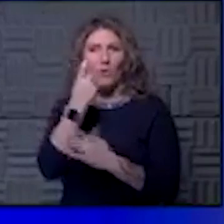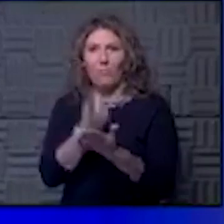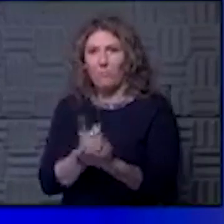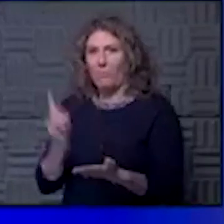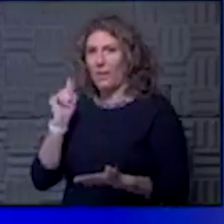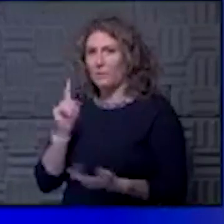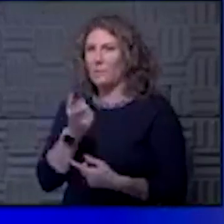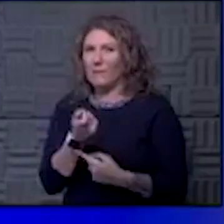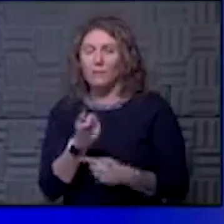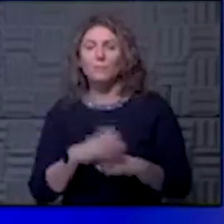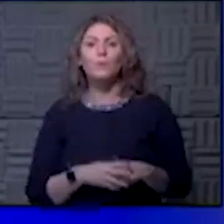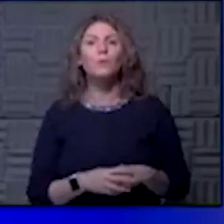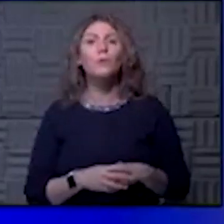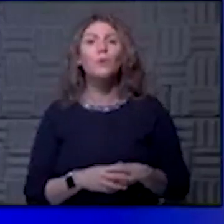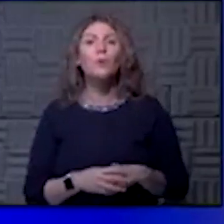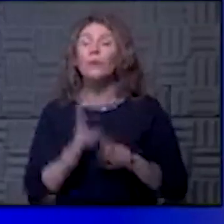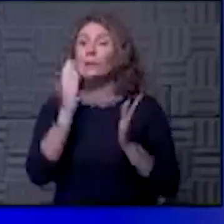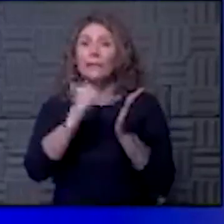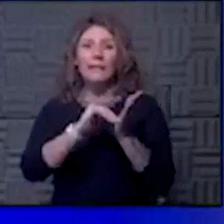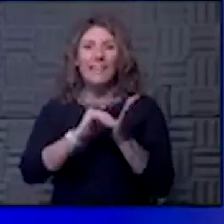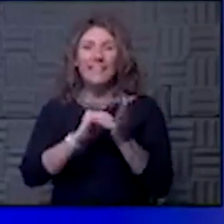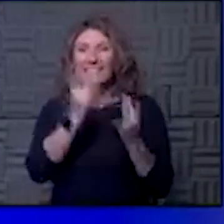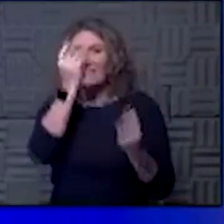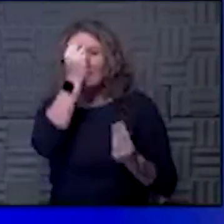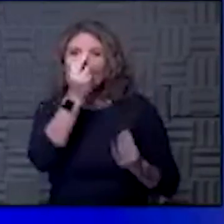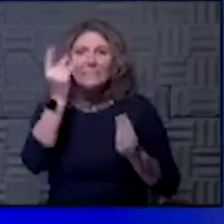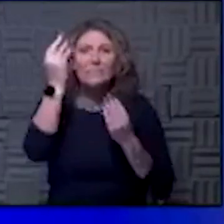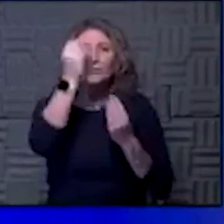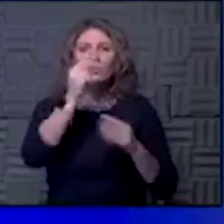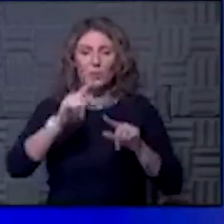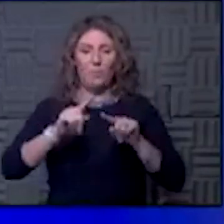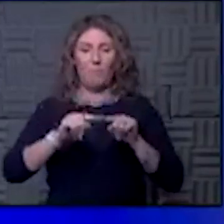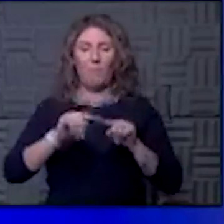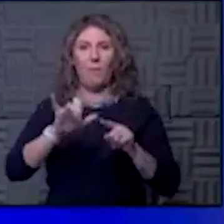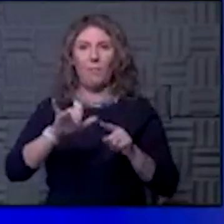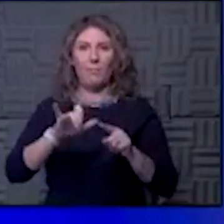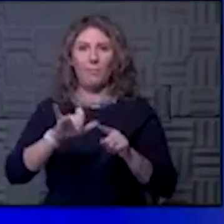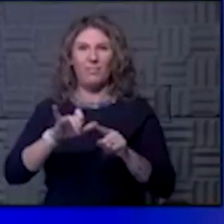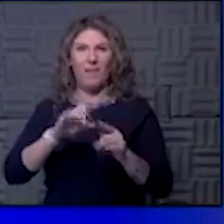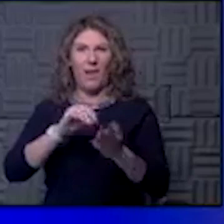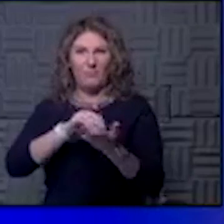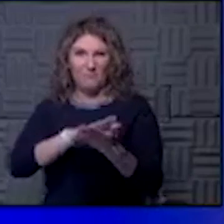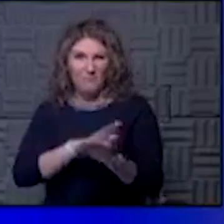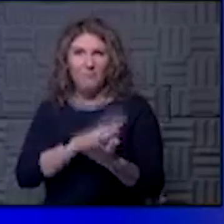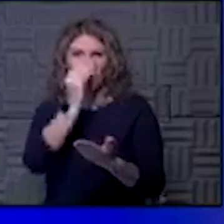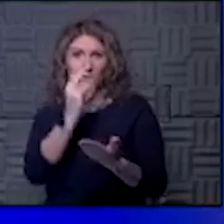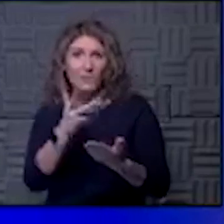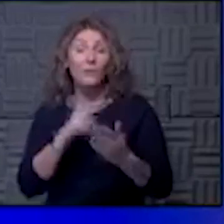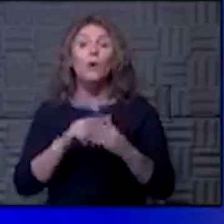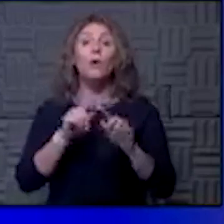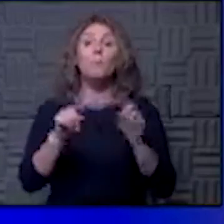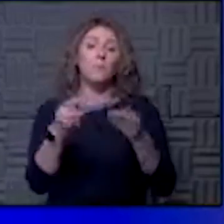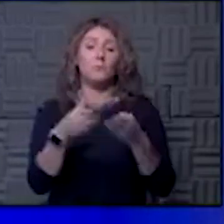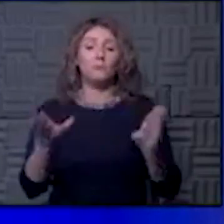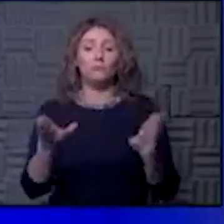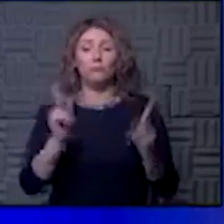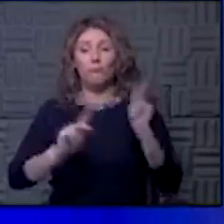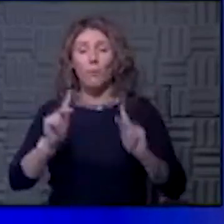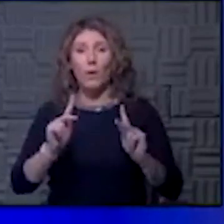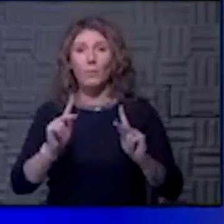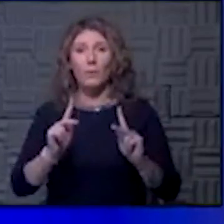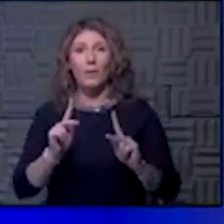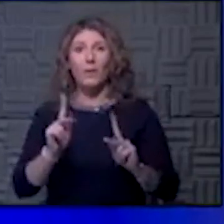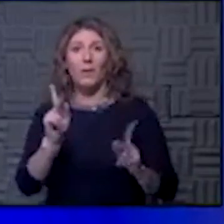week. Again, it's just a consideration based on that. Certainly for the general population, those that